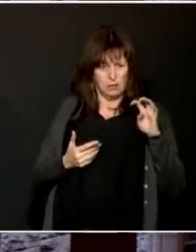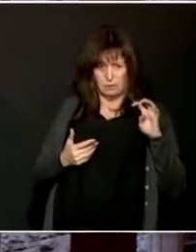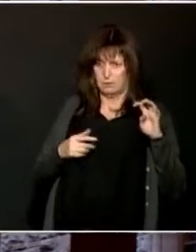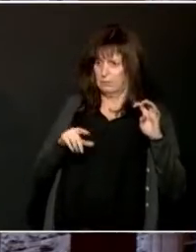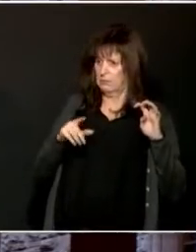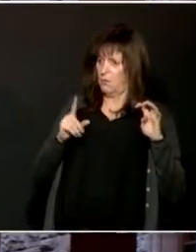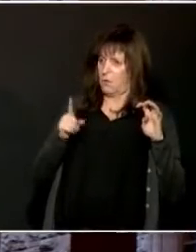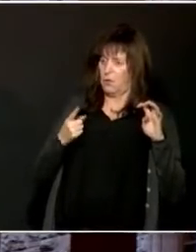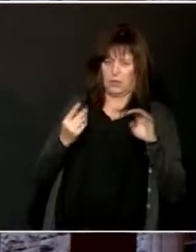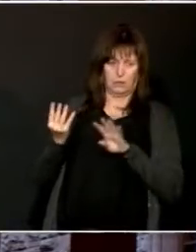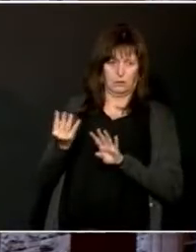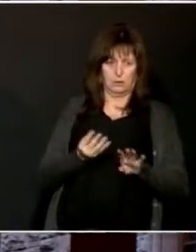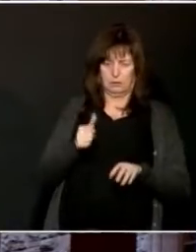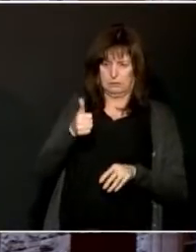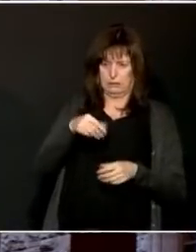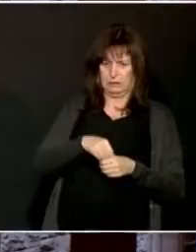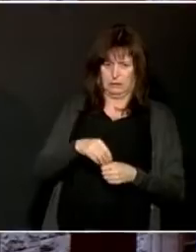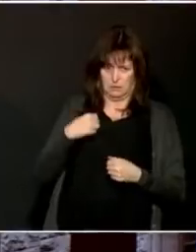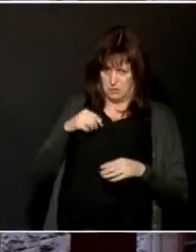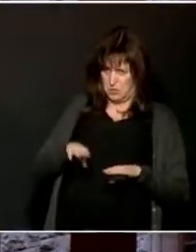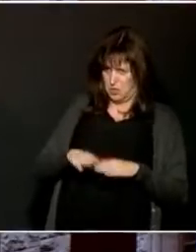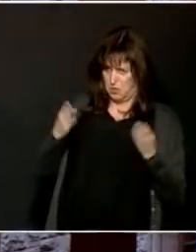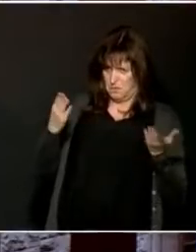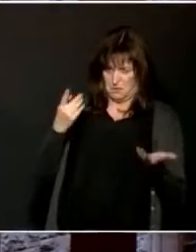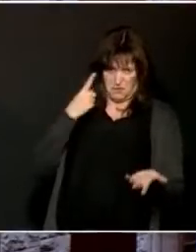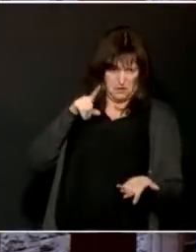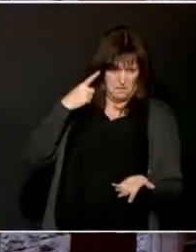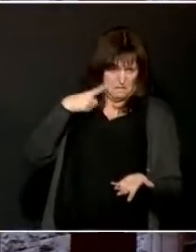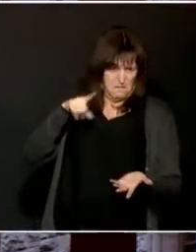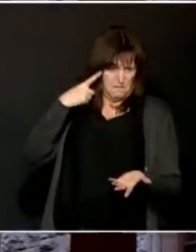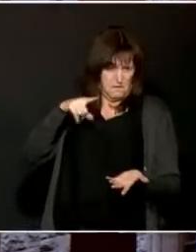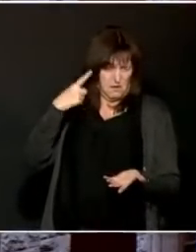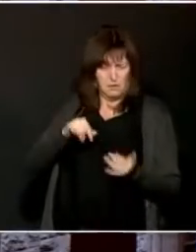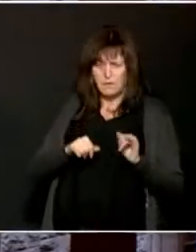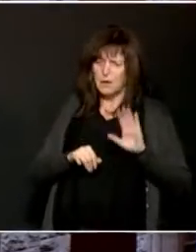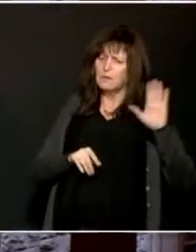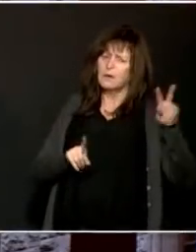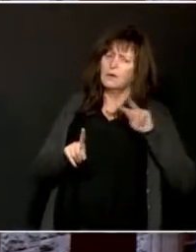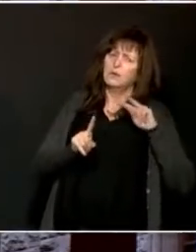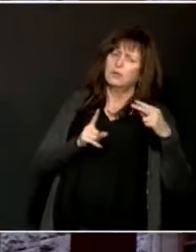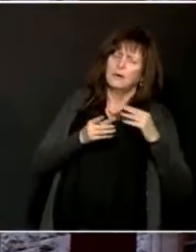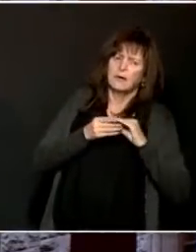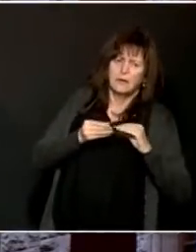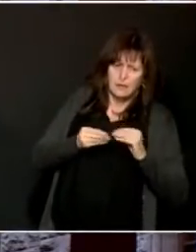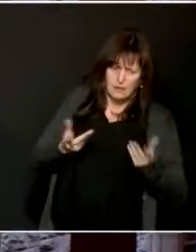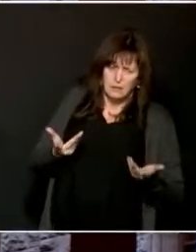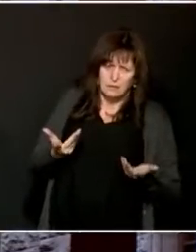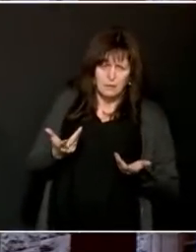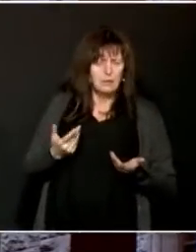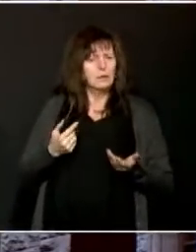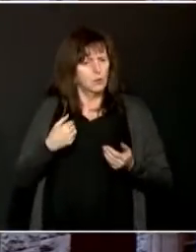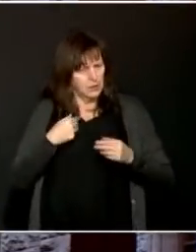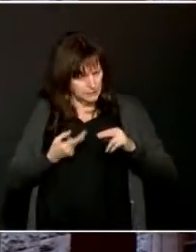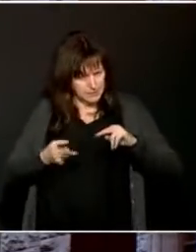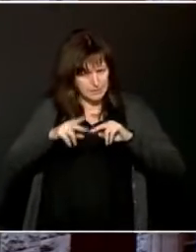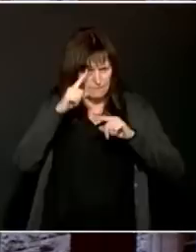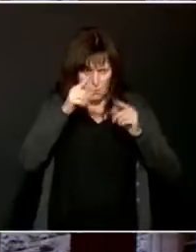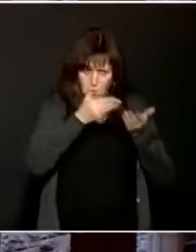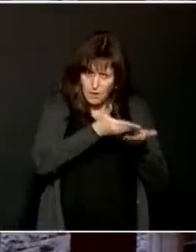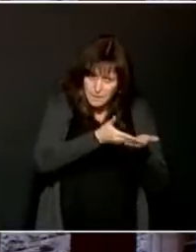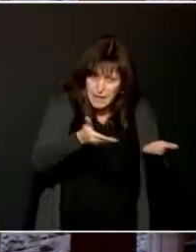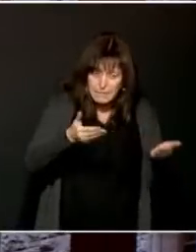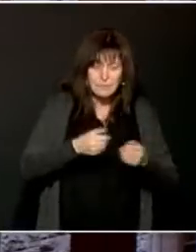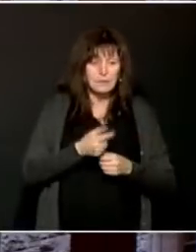to understand their perspective and asking them to say, okay, we'll increase that capacity, but we need you to guarantee that you can meet